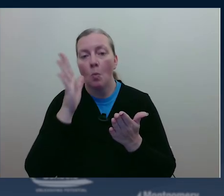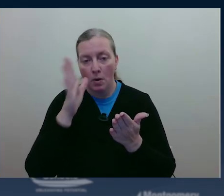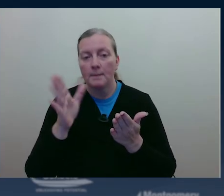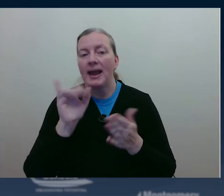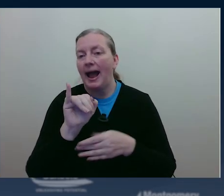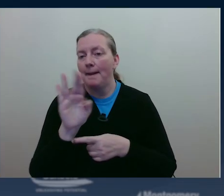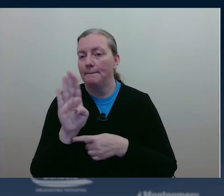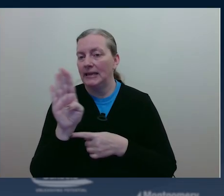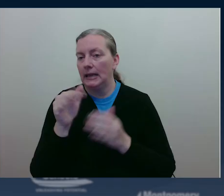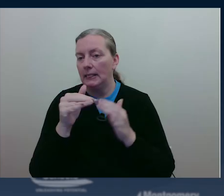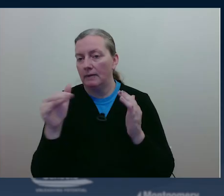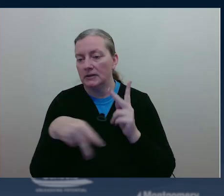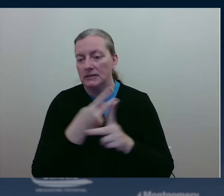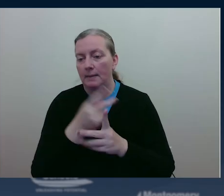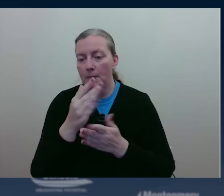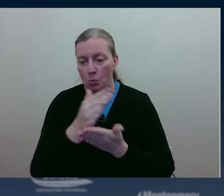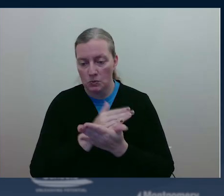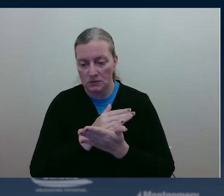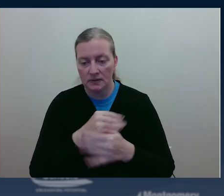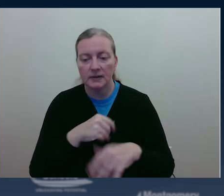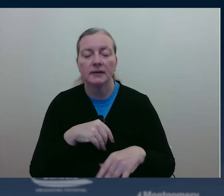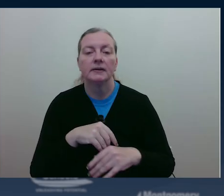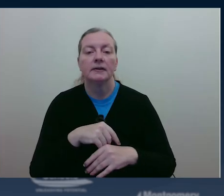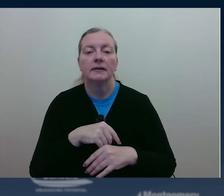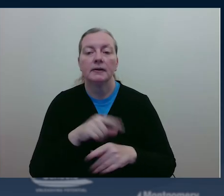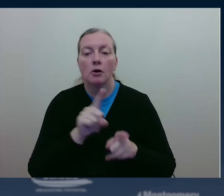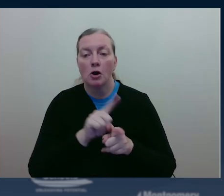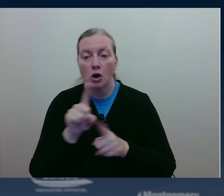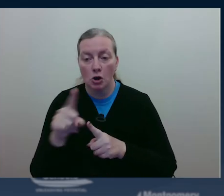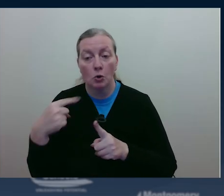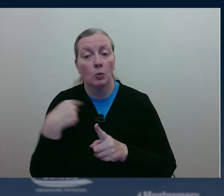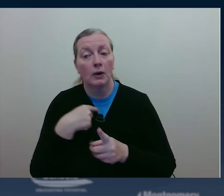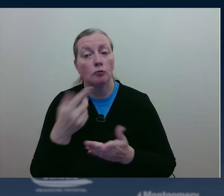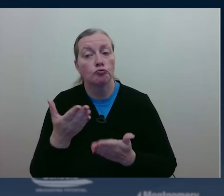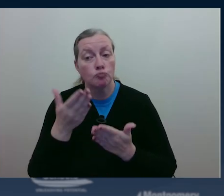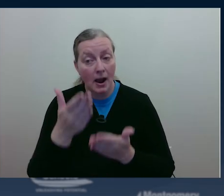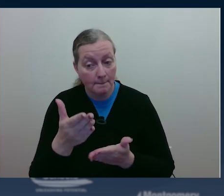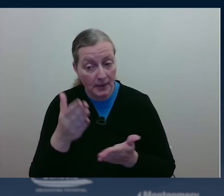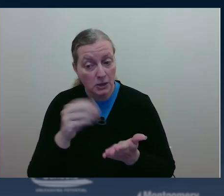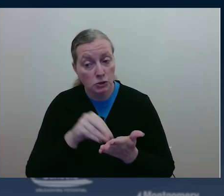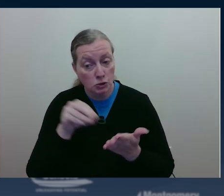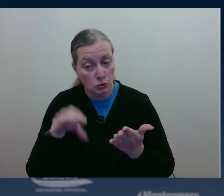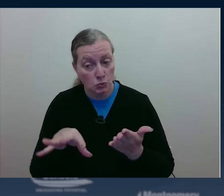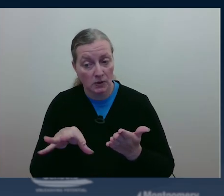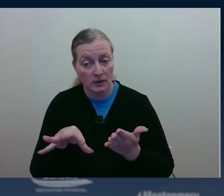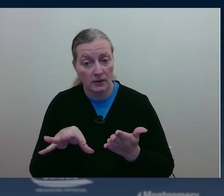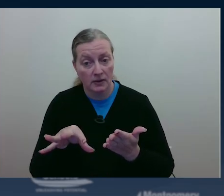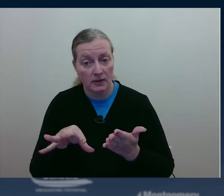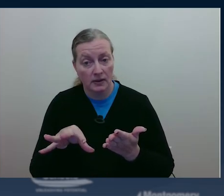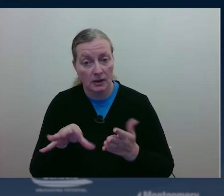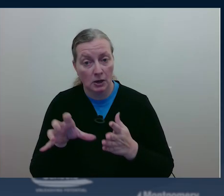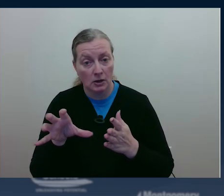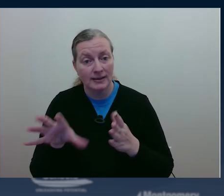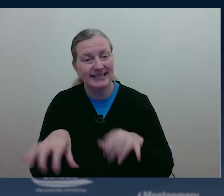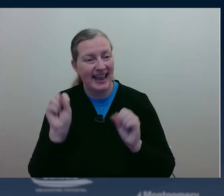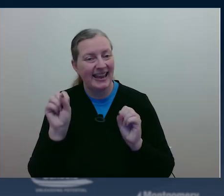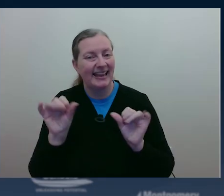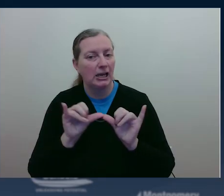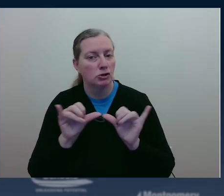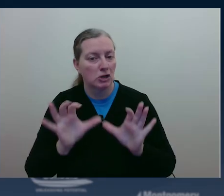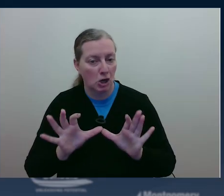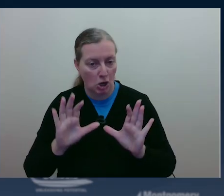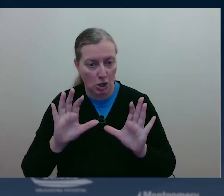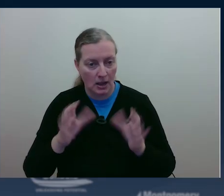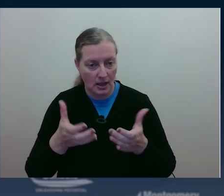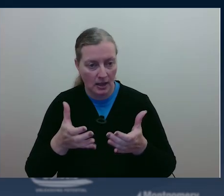Additionally, we recommend that students do an engineering course in their grade 9